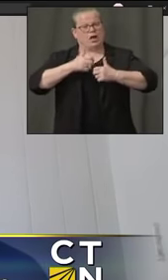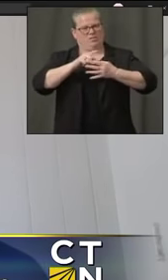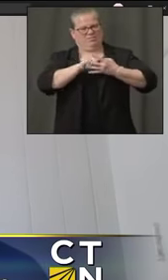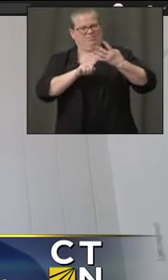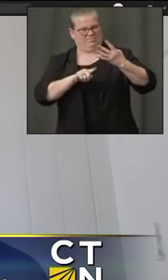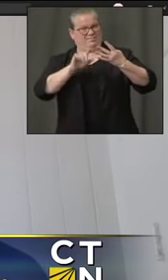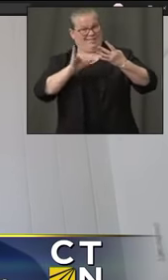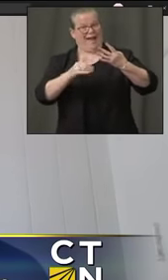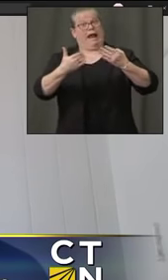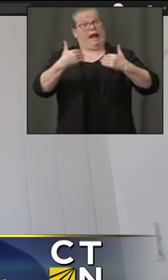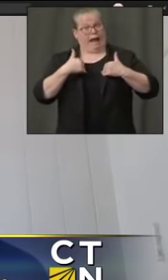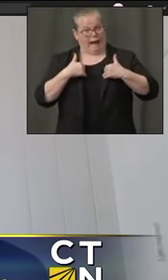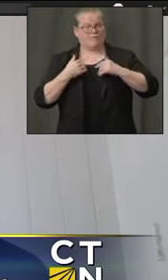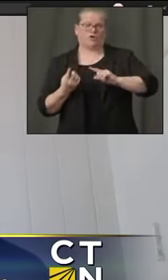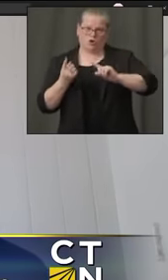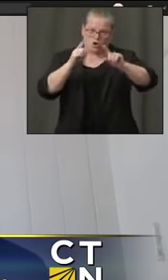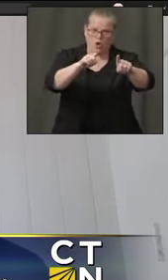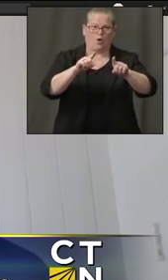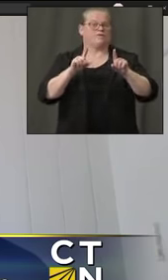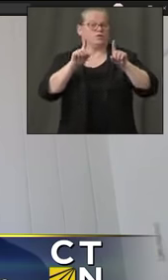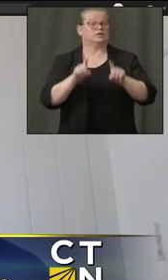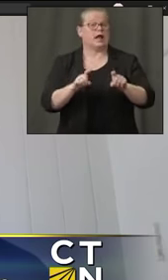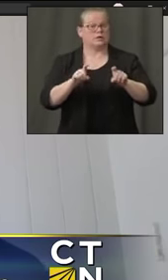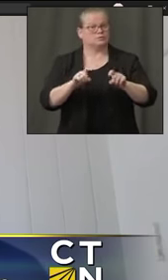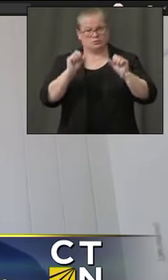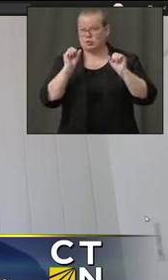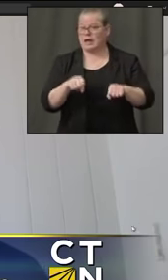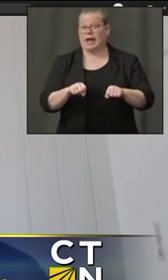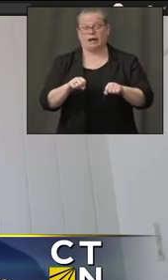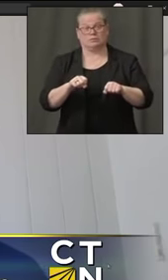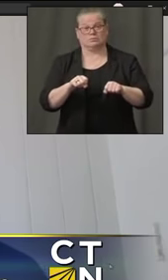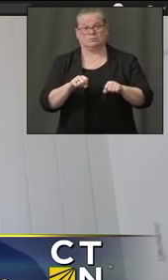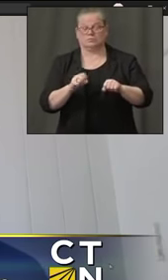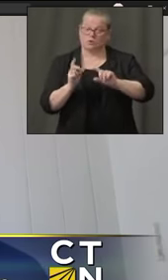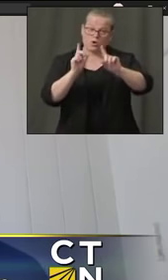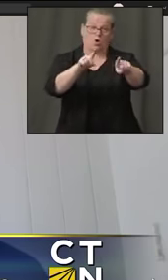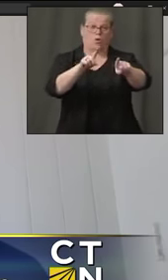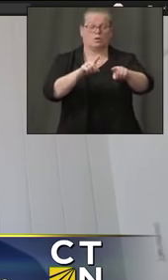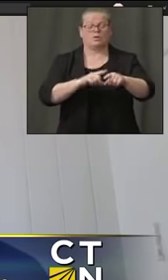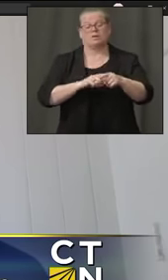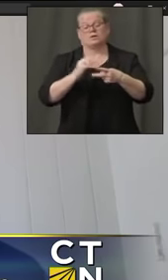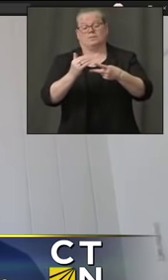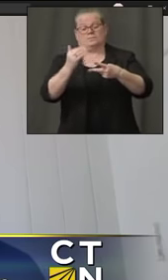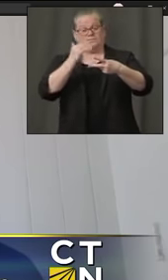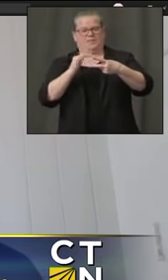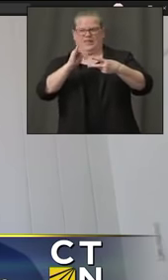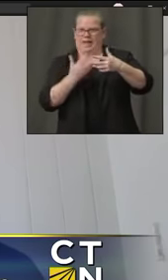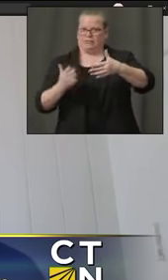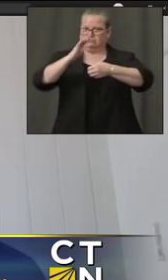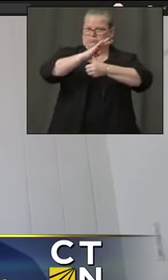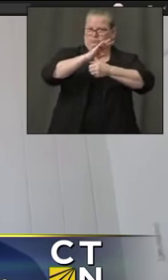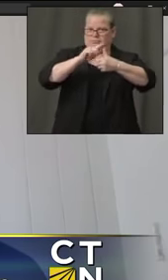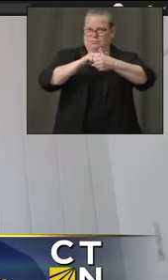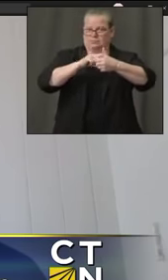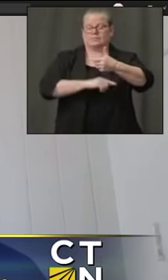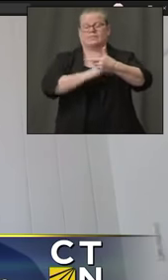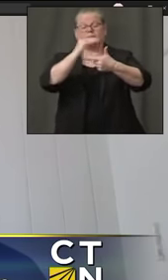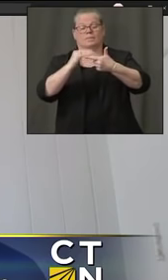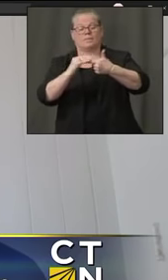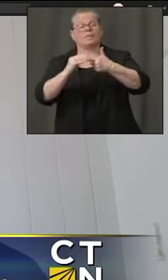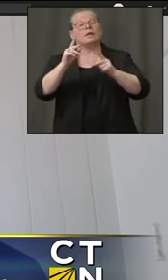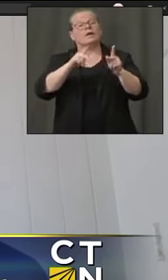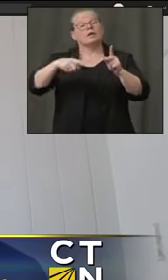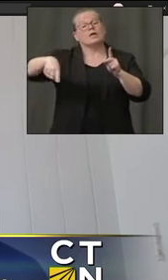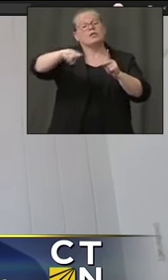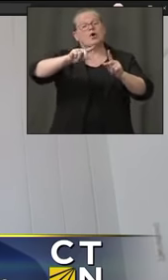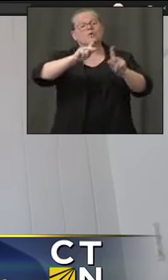People are encouraged to go get tested. And as the governor mentioned, our next set of priorities is on the populations that are most at risk: